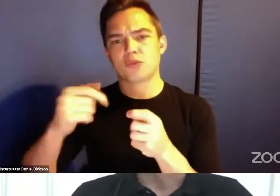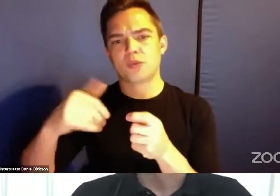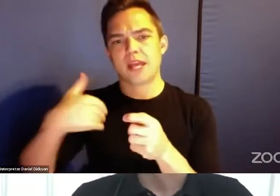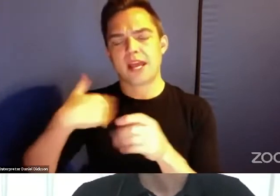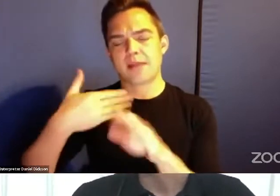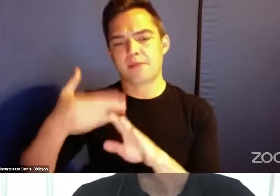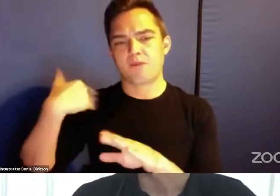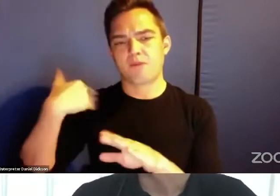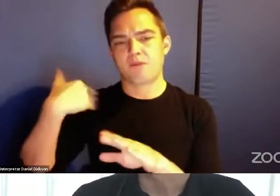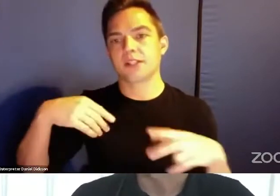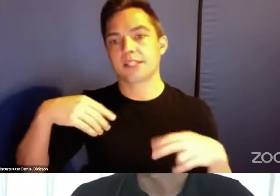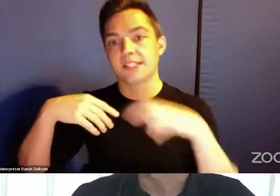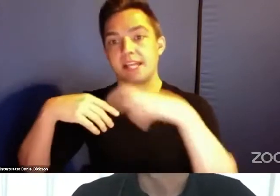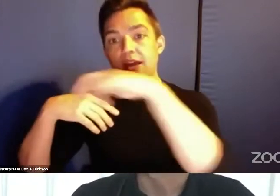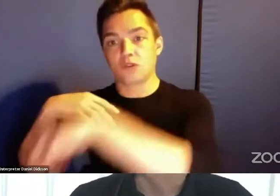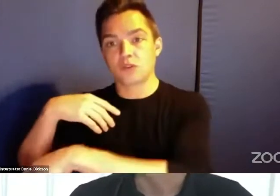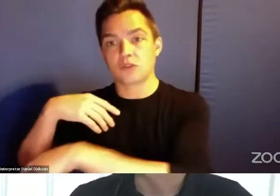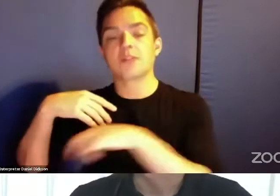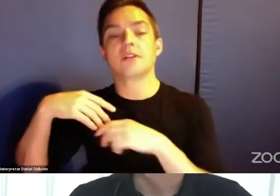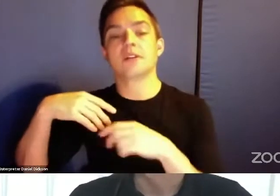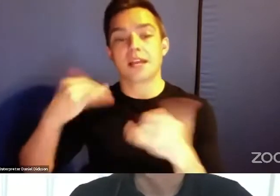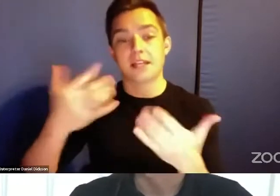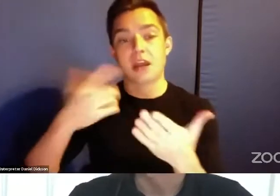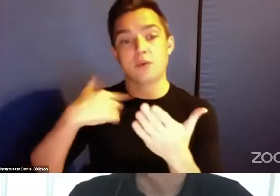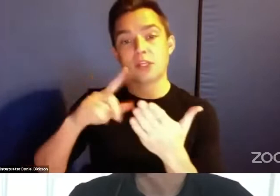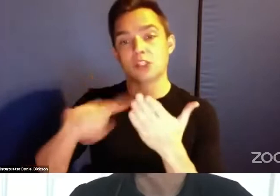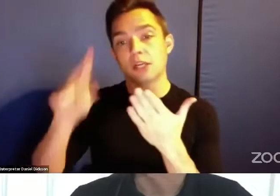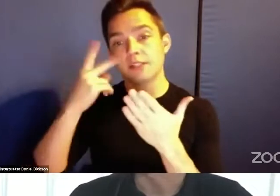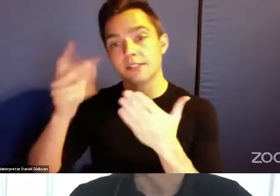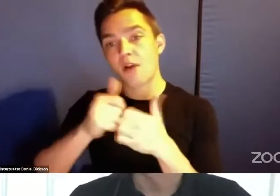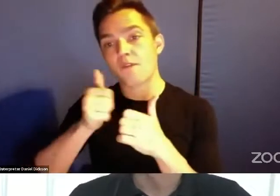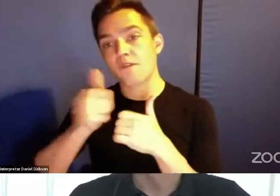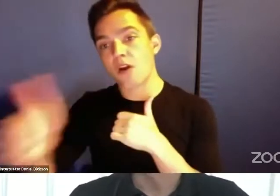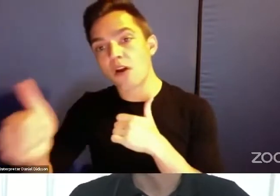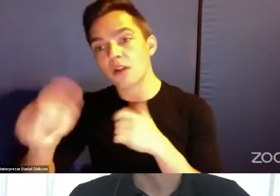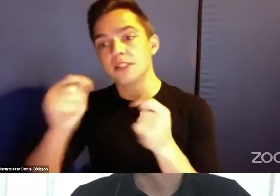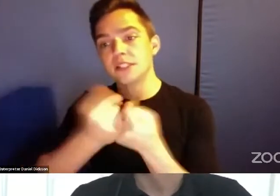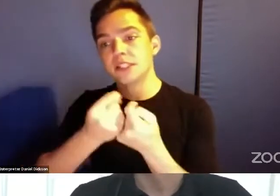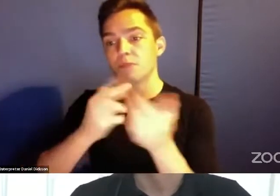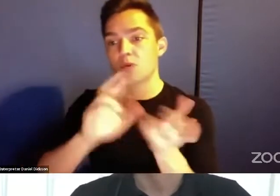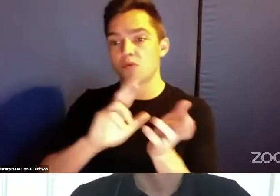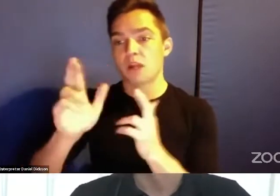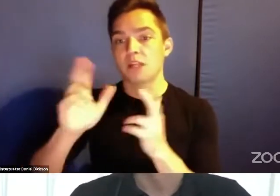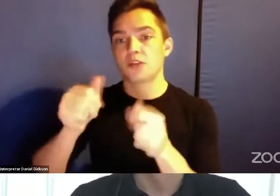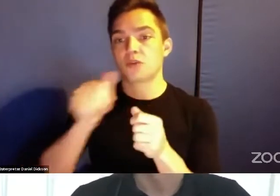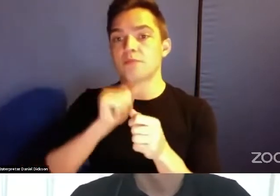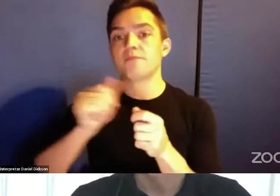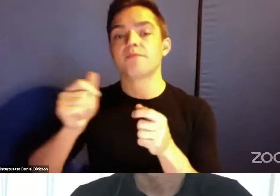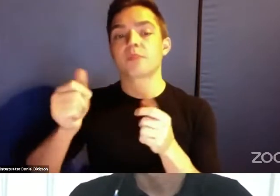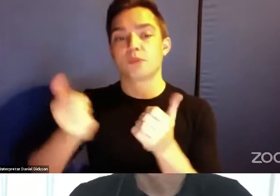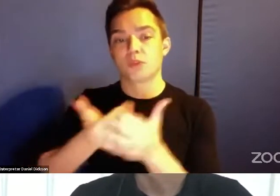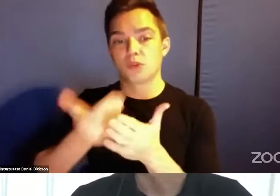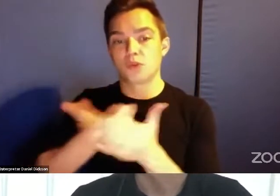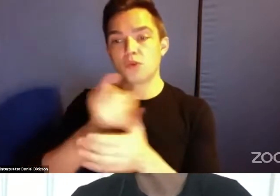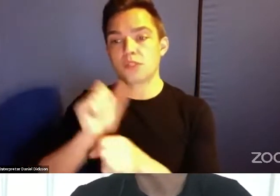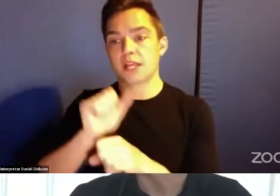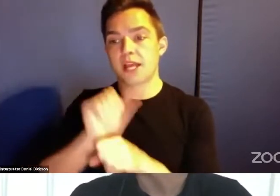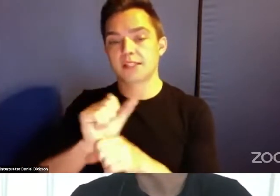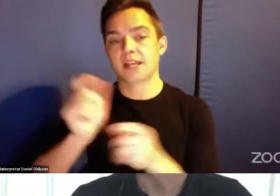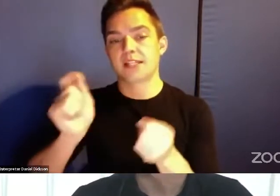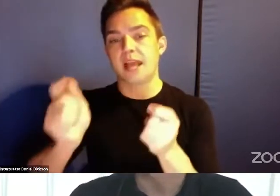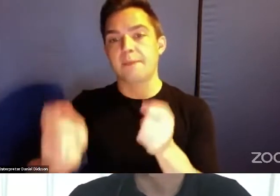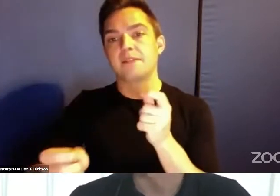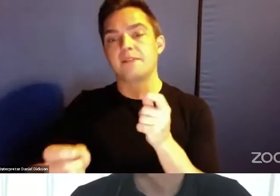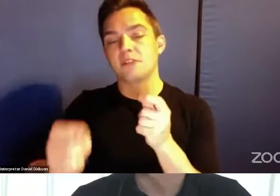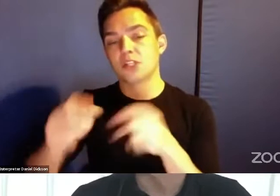we can check how far the teams are already to cope with this new task with the adapted chairs, and the teams should